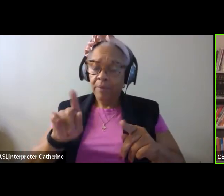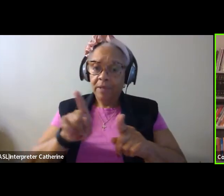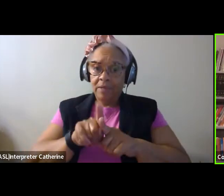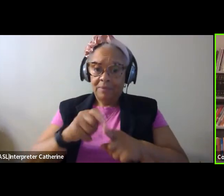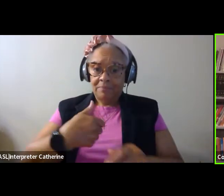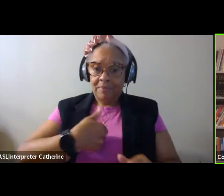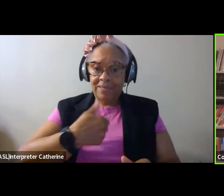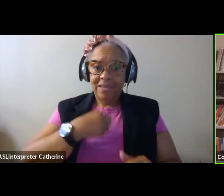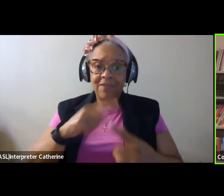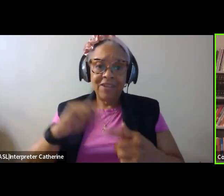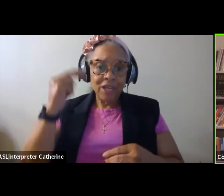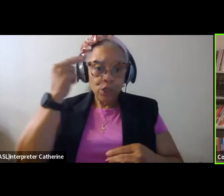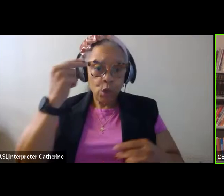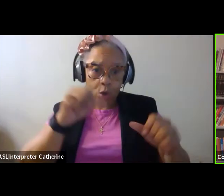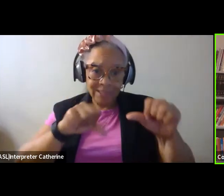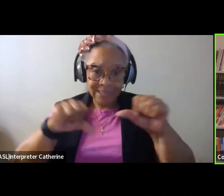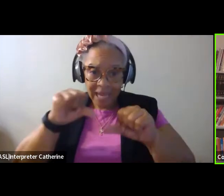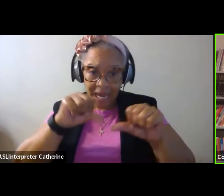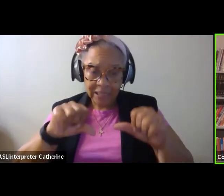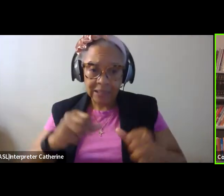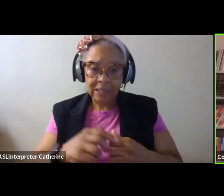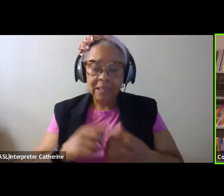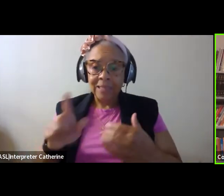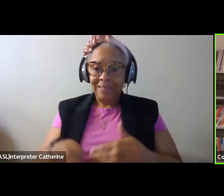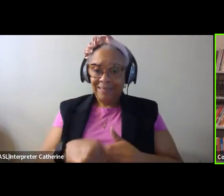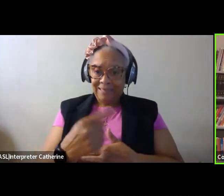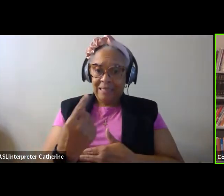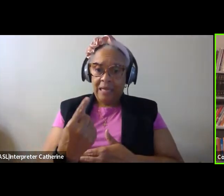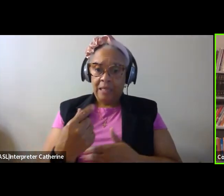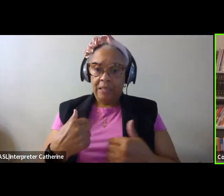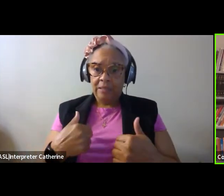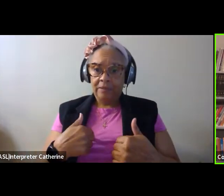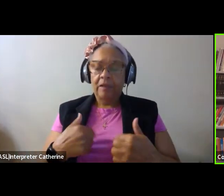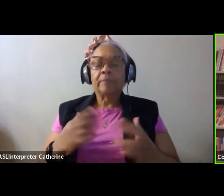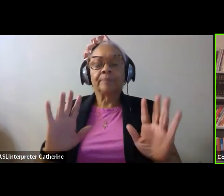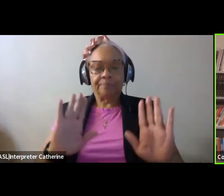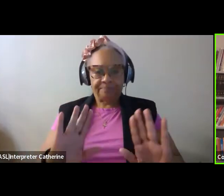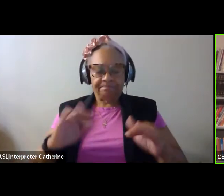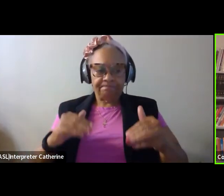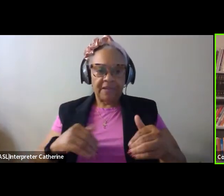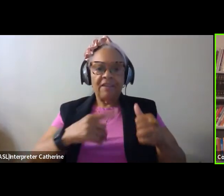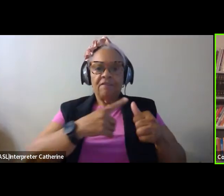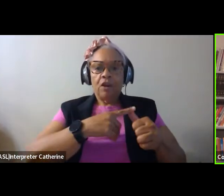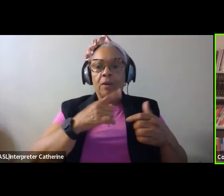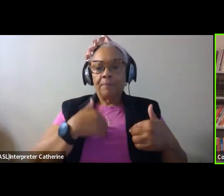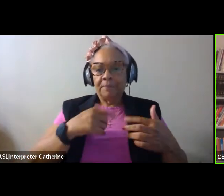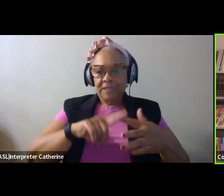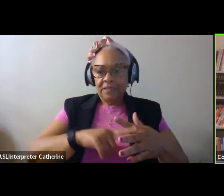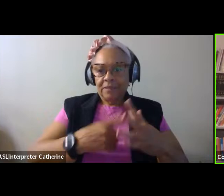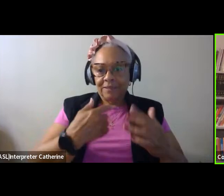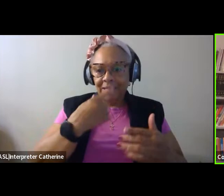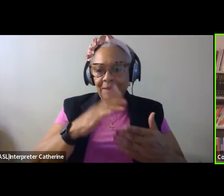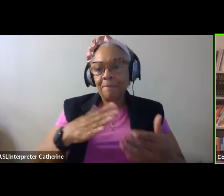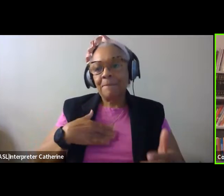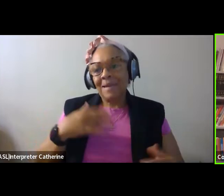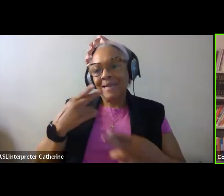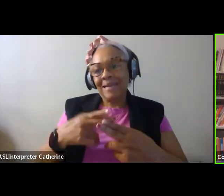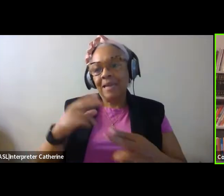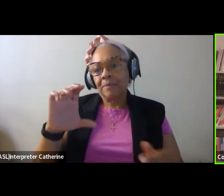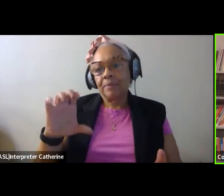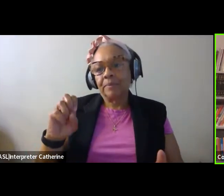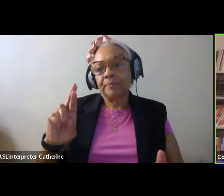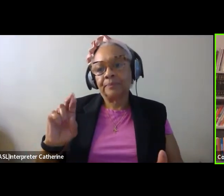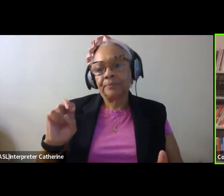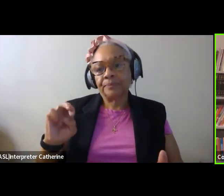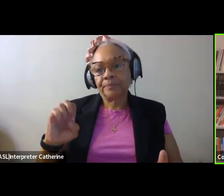neuroscience. And today, so first of all, let me start by saying that my name is Cornell.